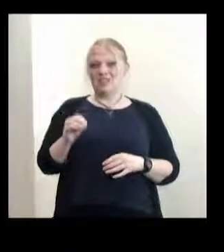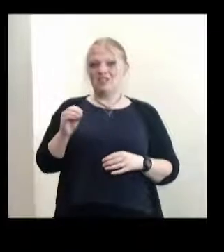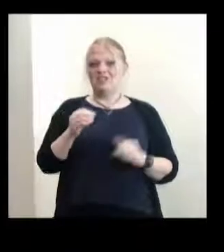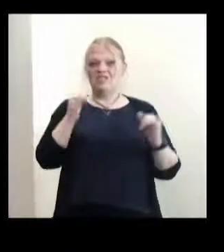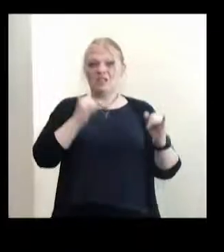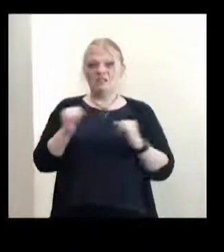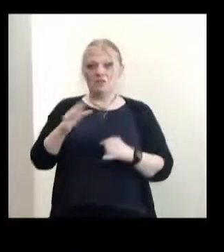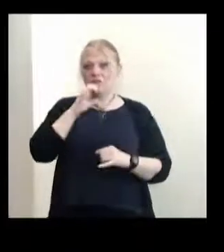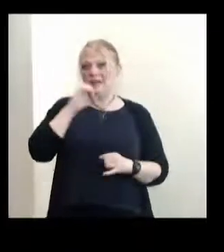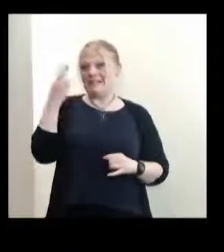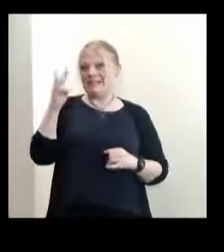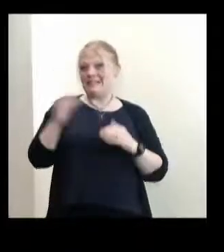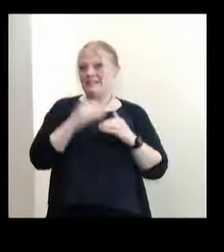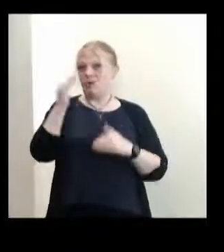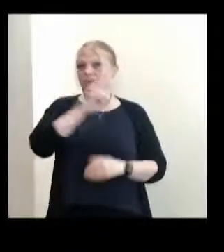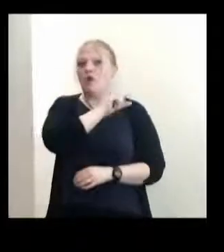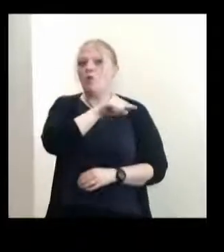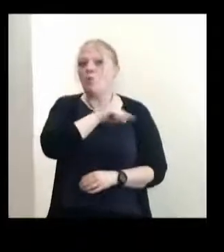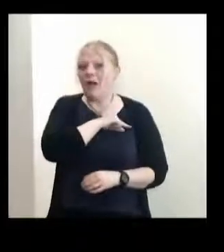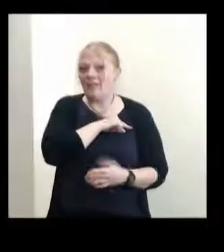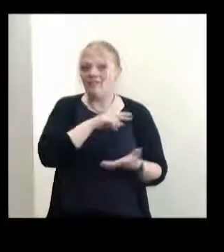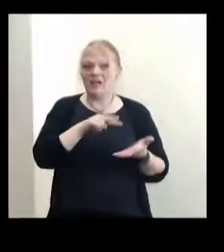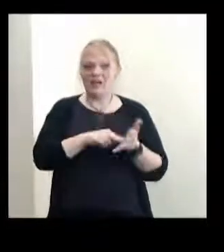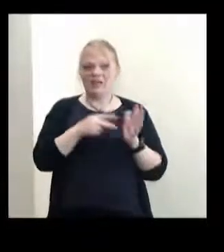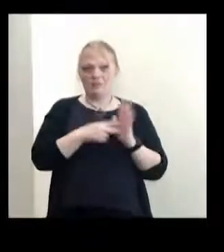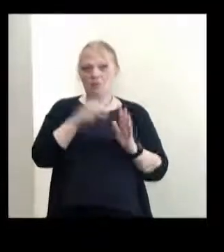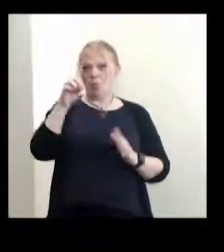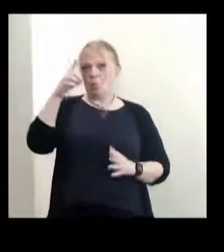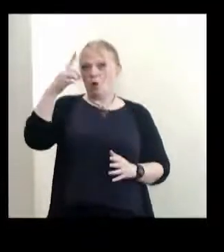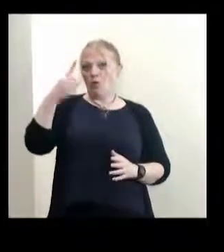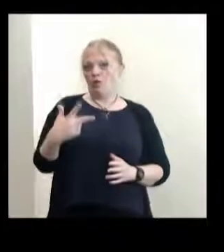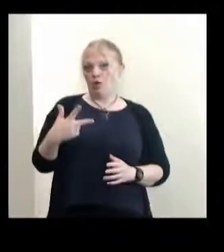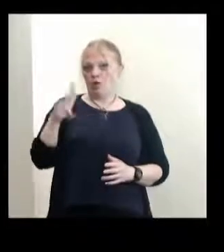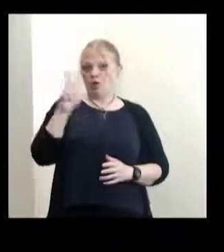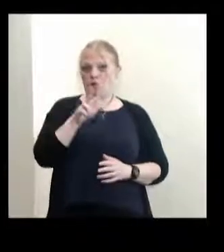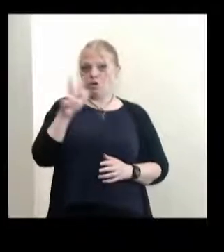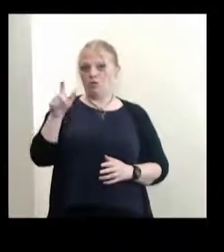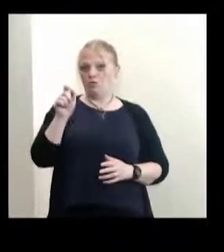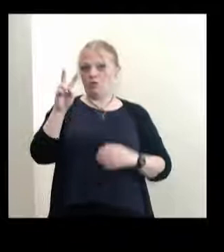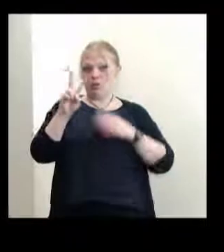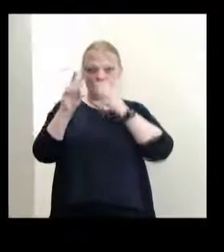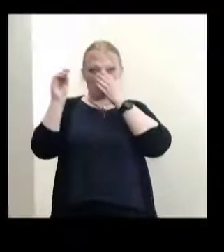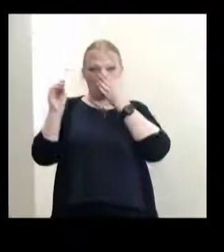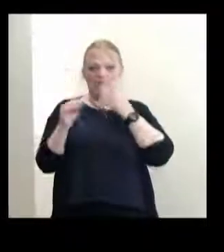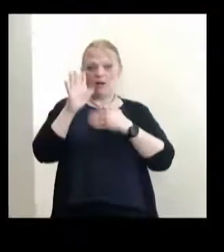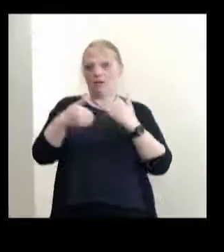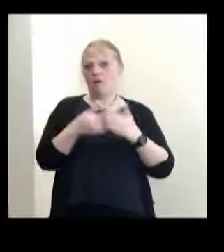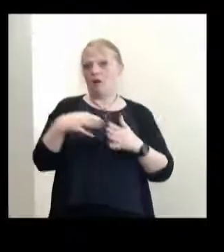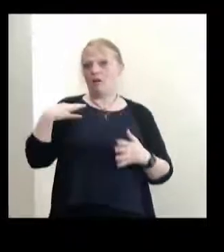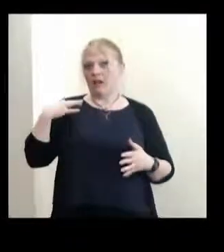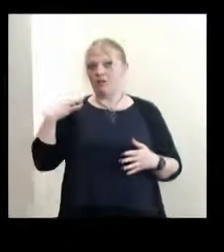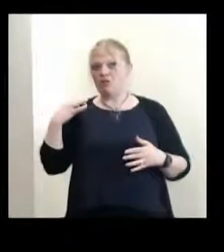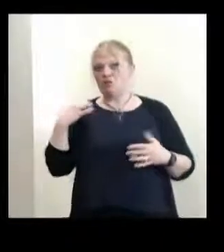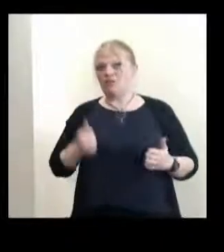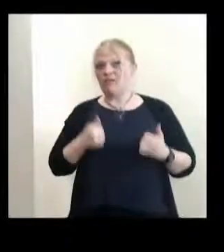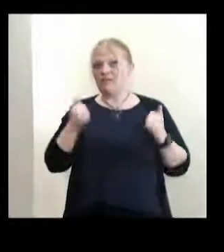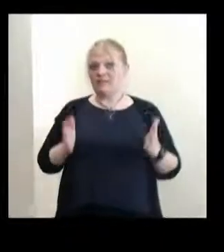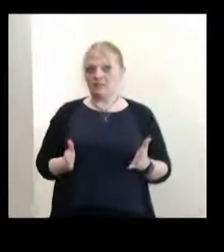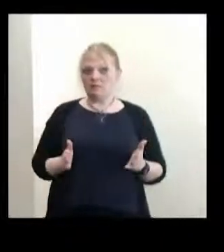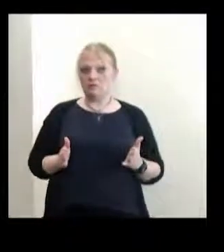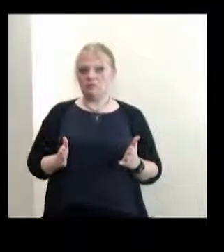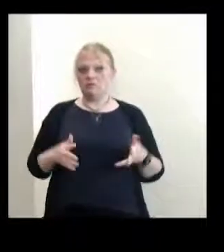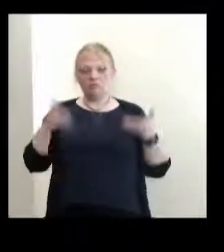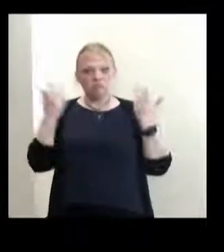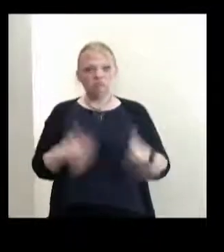individuals 16 and older that qualify, that means 1/3, 33.2% of all eligible residents